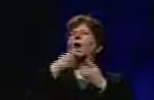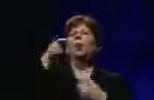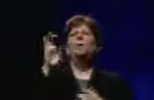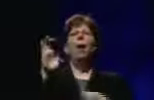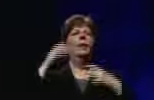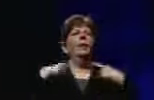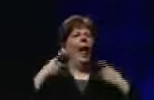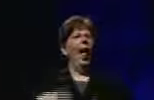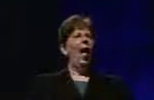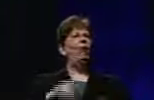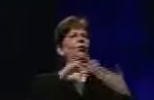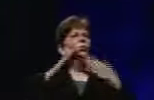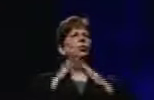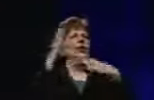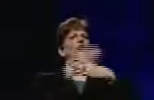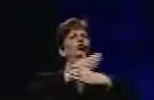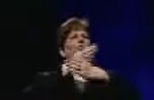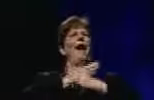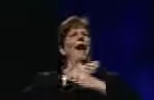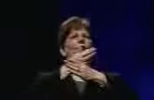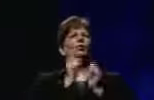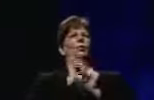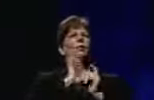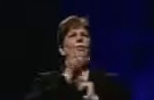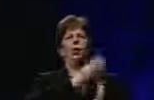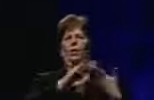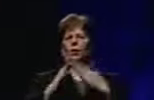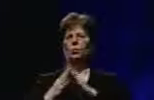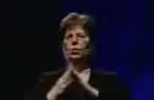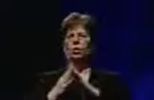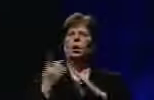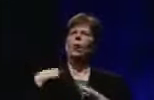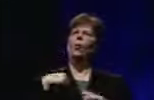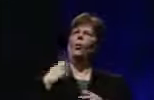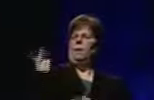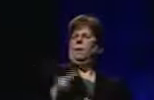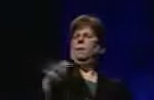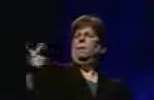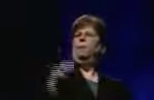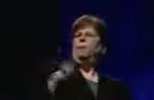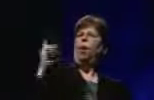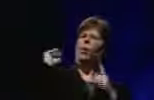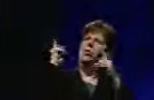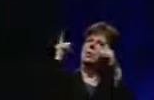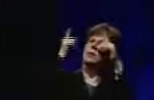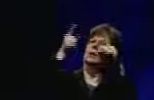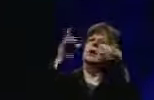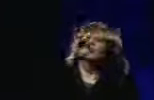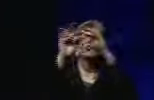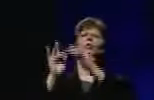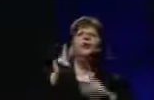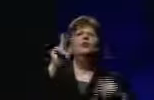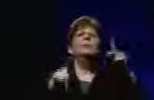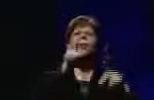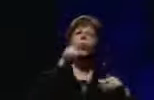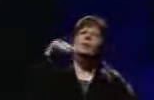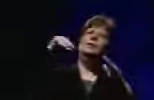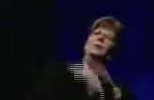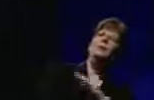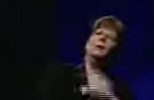community shares with the environmental community. After all, we both seek to reach out to people who are deeply